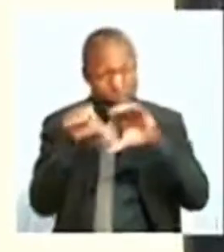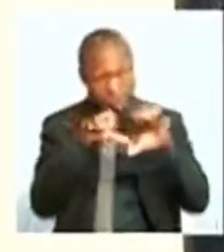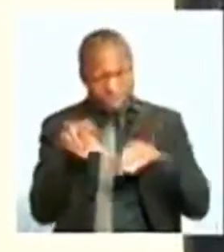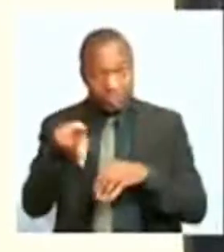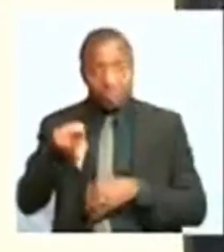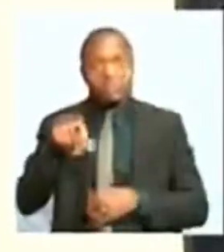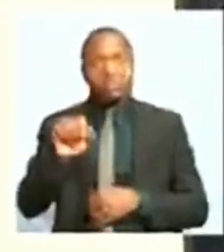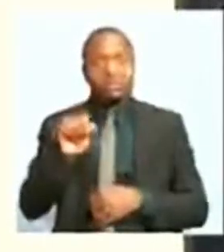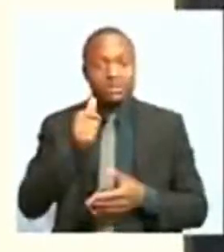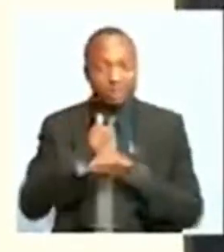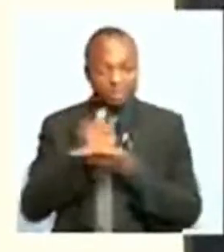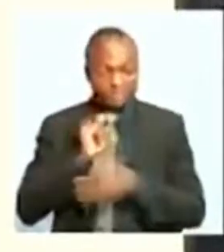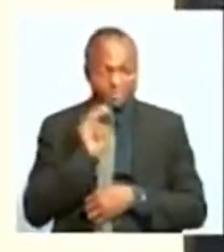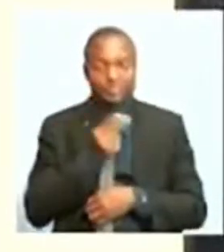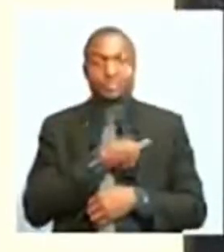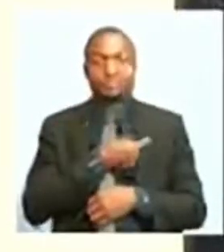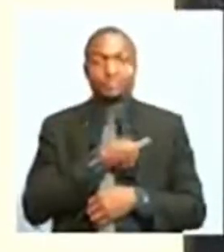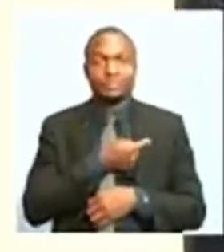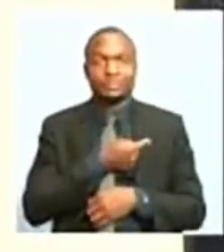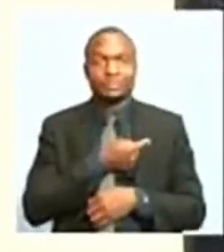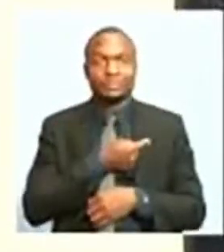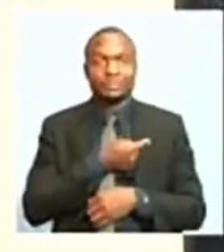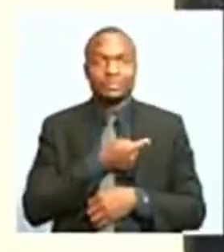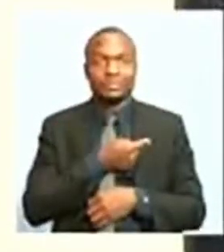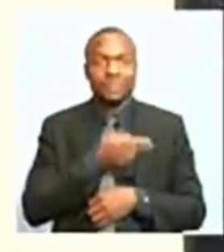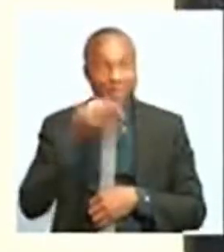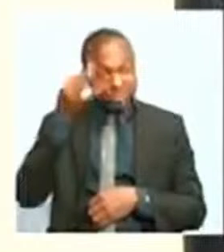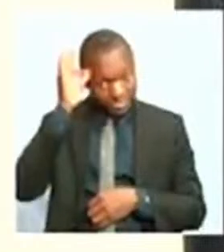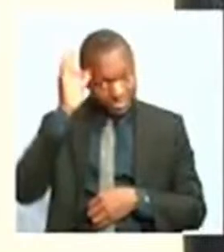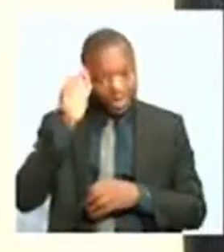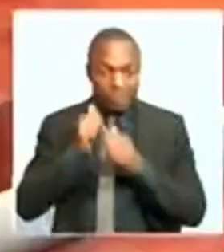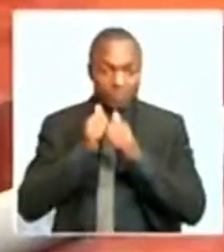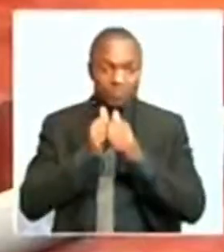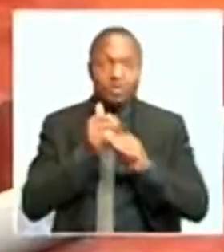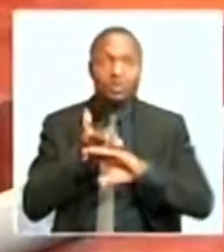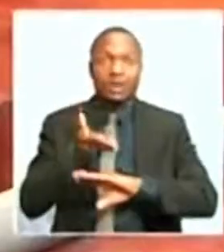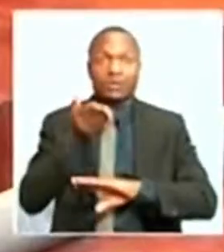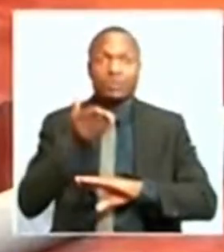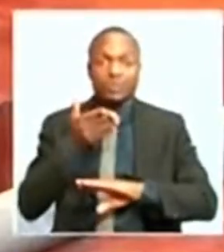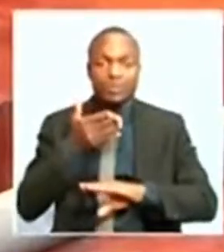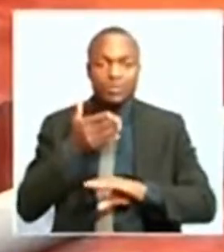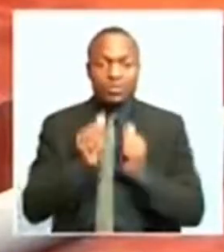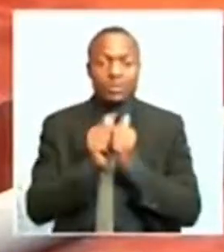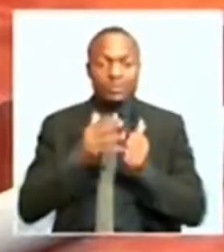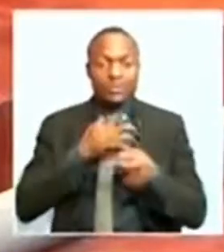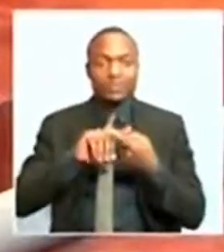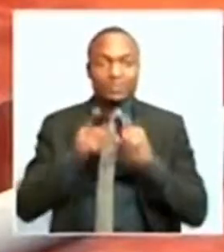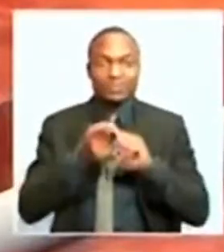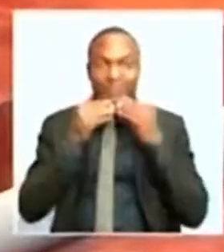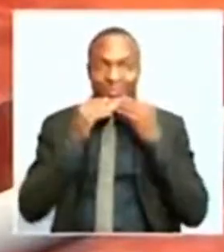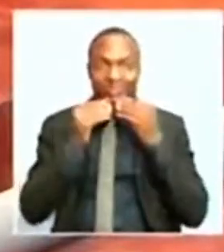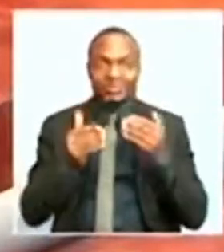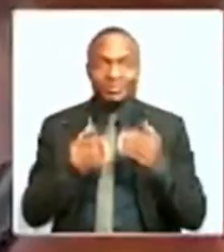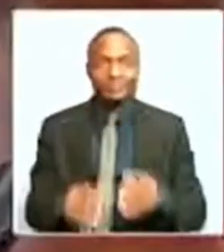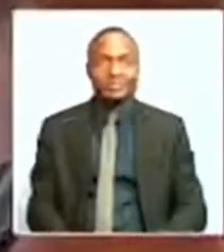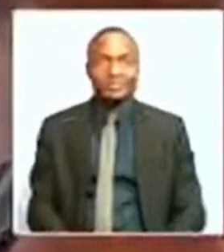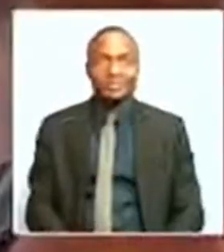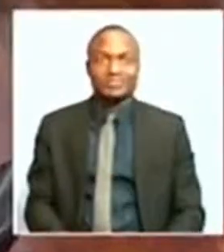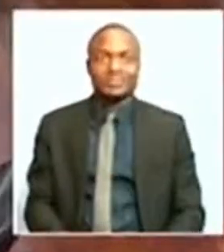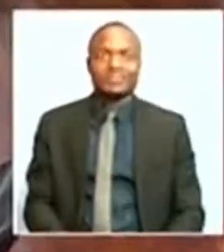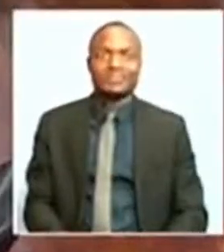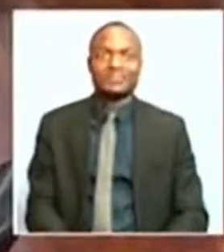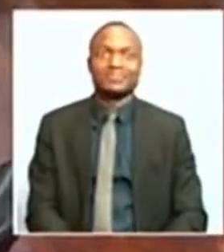PS, to help us. The point is noted, and I'll follow up with my colleagues. Thank you. Okay, thank you.